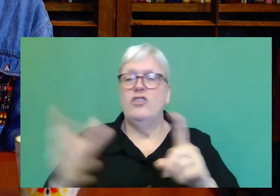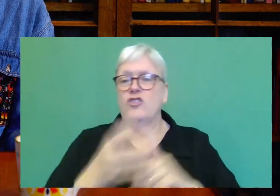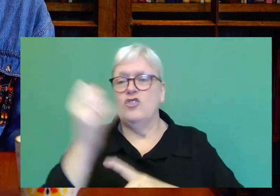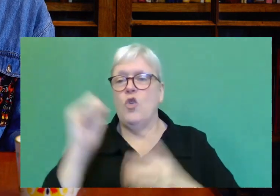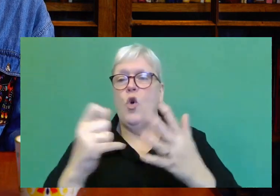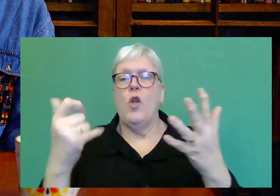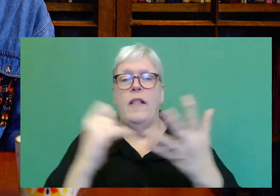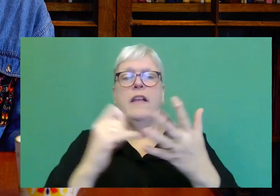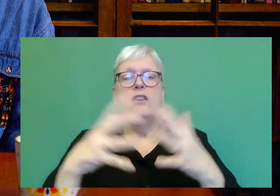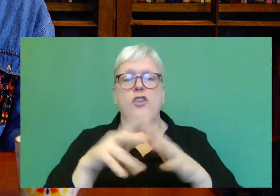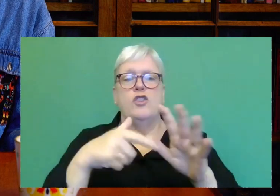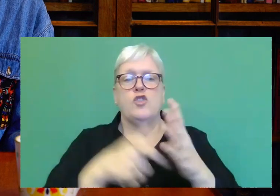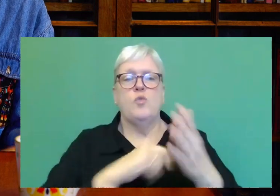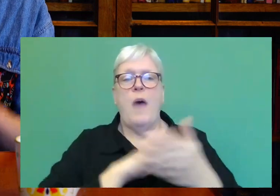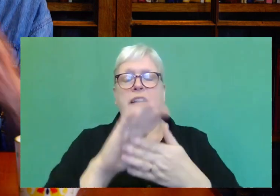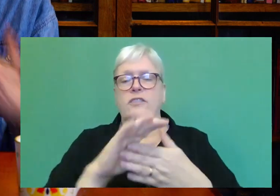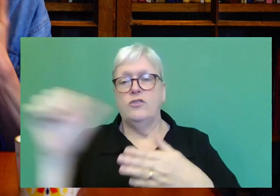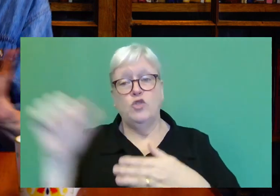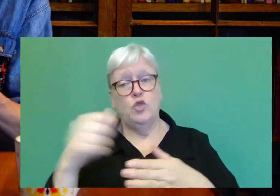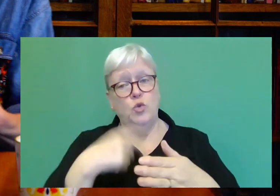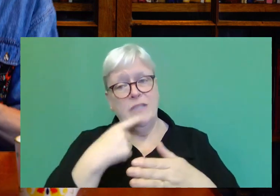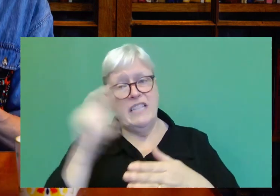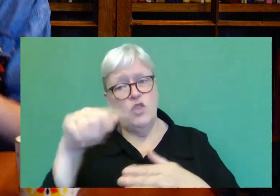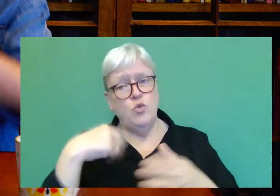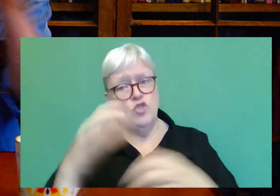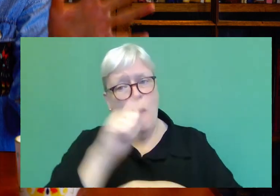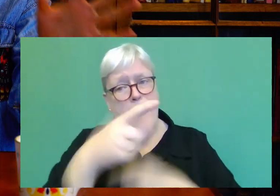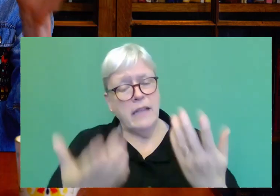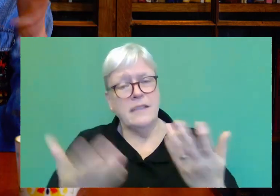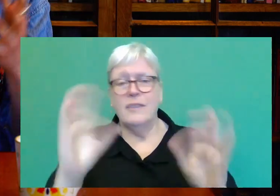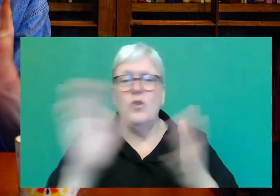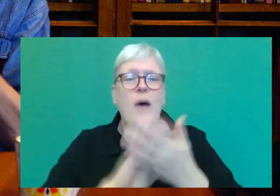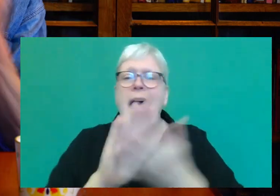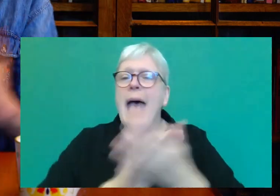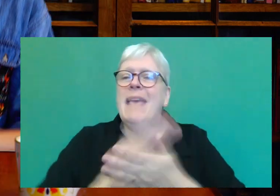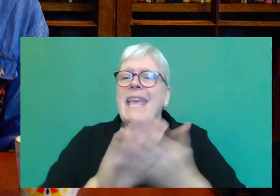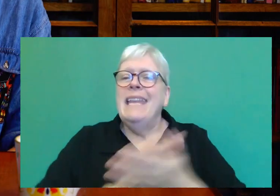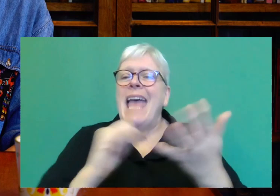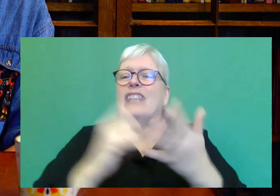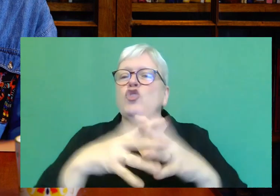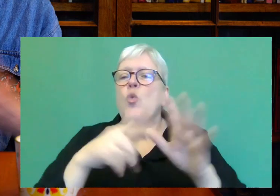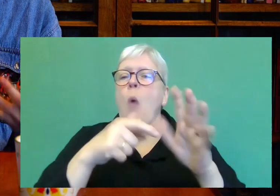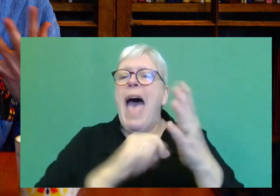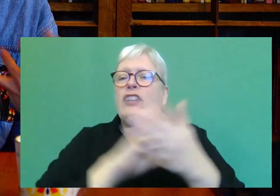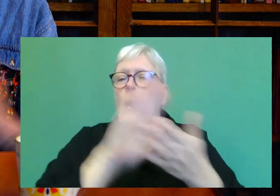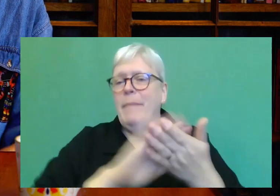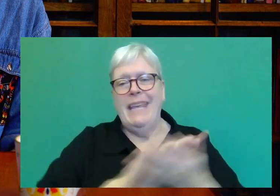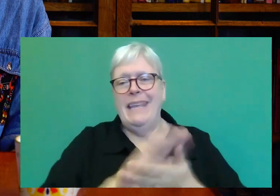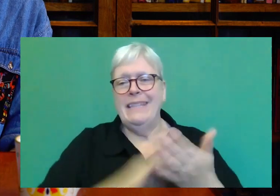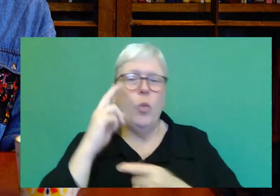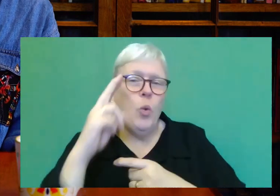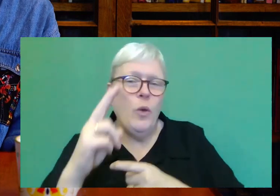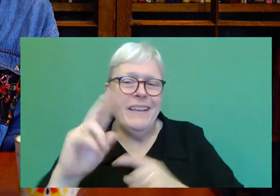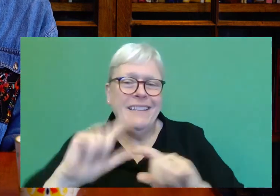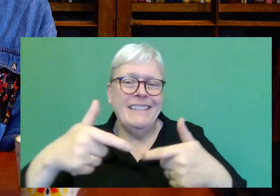be admitting to stealing a swatch from these people's property? I was like, no, that's just a glance. It's just a look at something in Scots language. So things crop